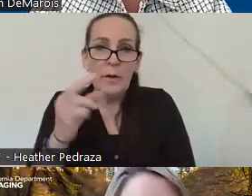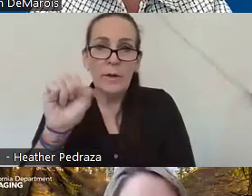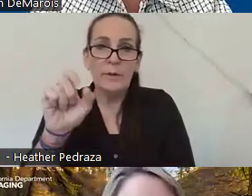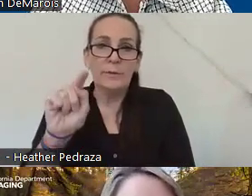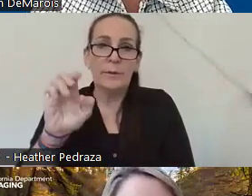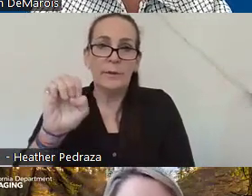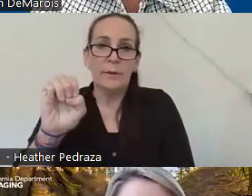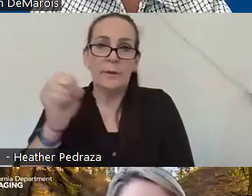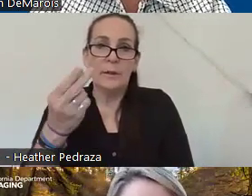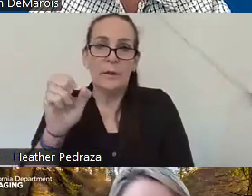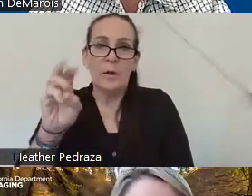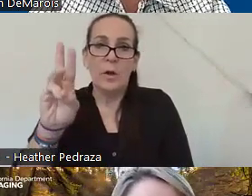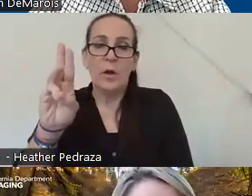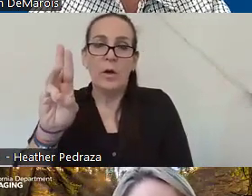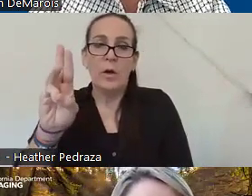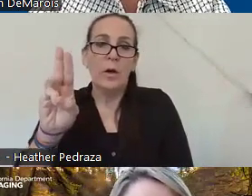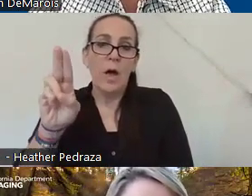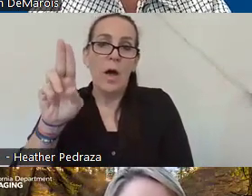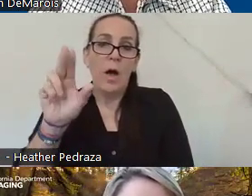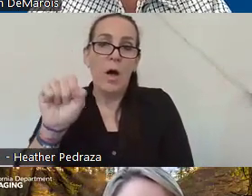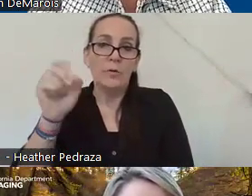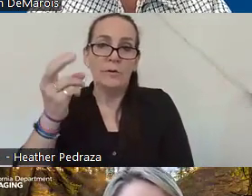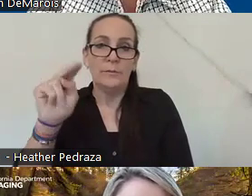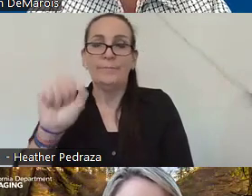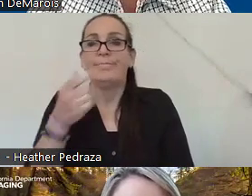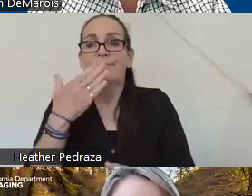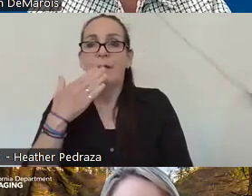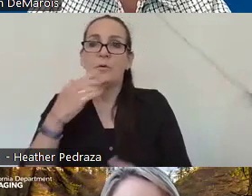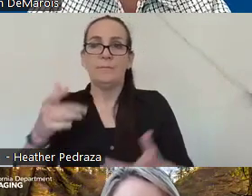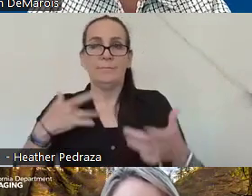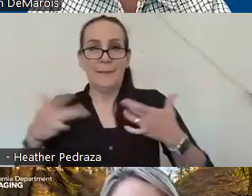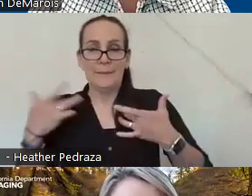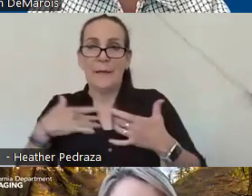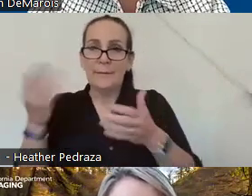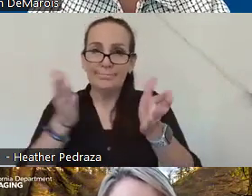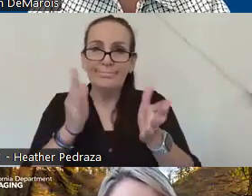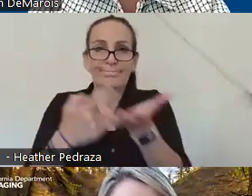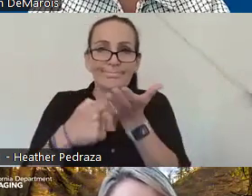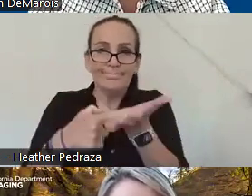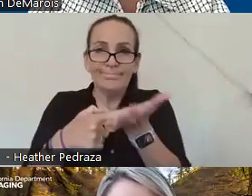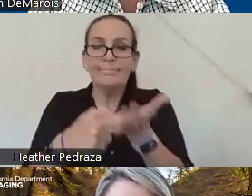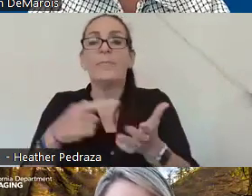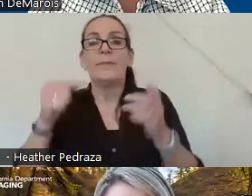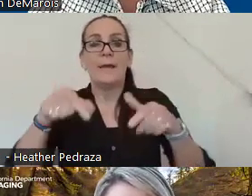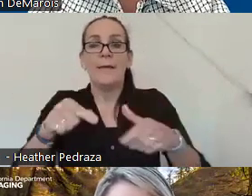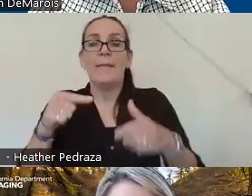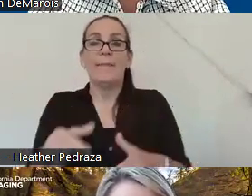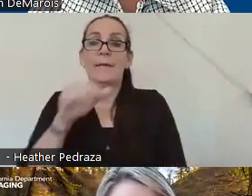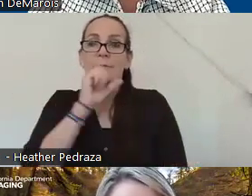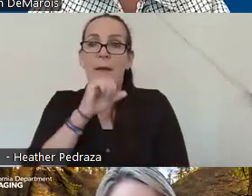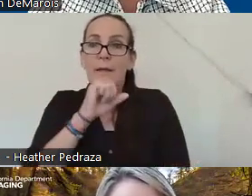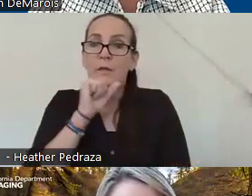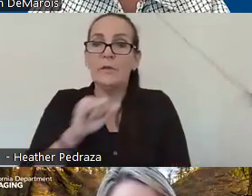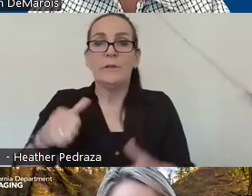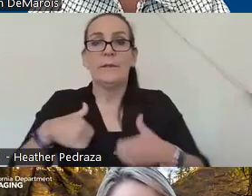much, Susan. I'm really excited to talk to all of you about our Aging and Disability Lived Experience Advisory Board and